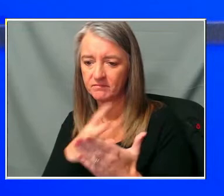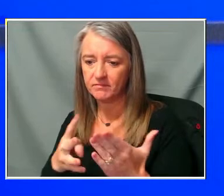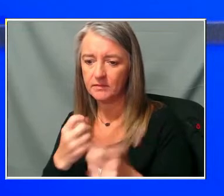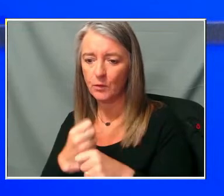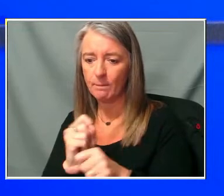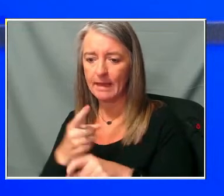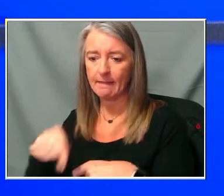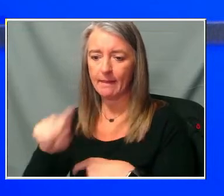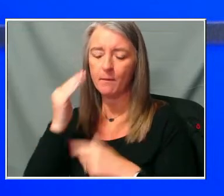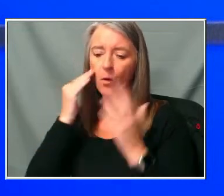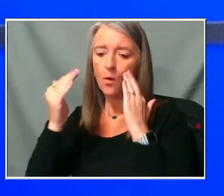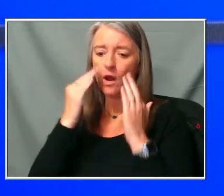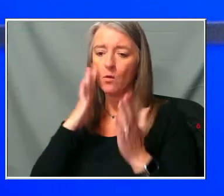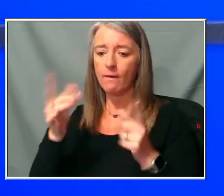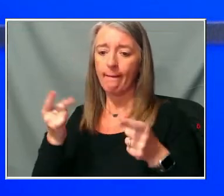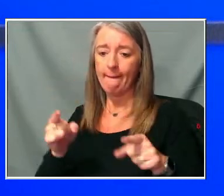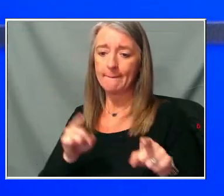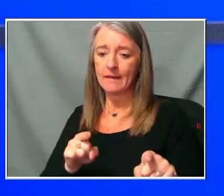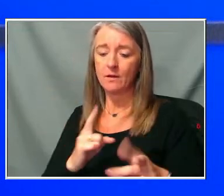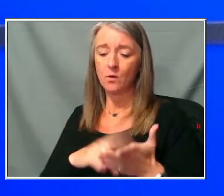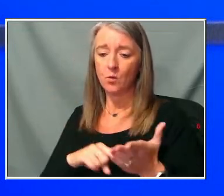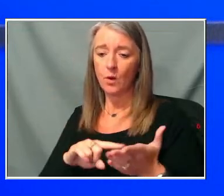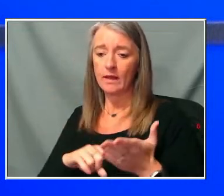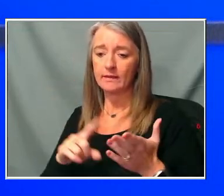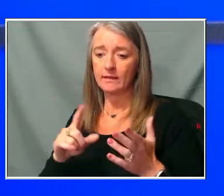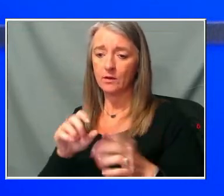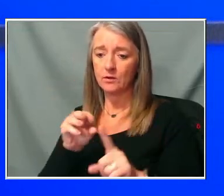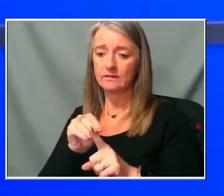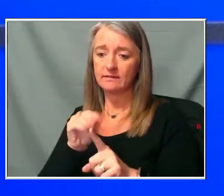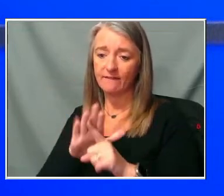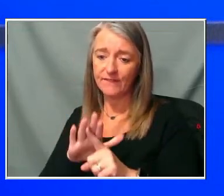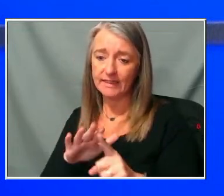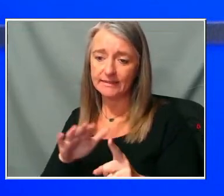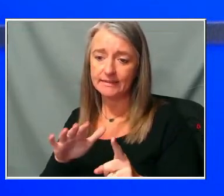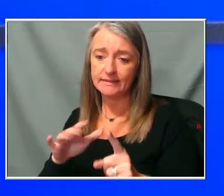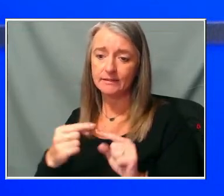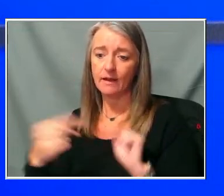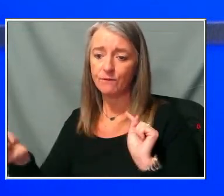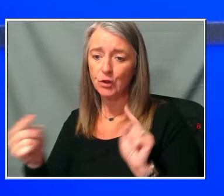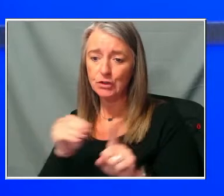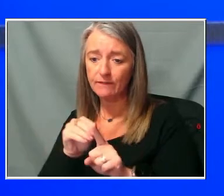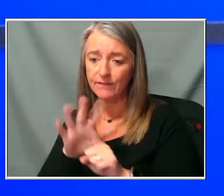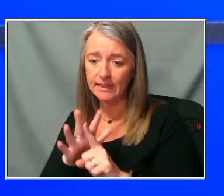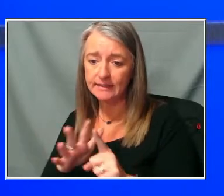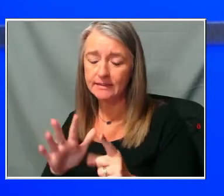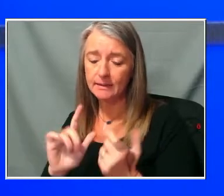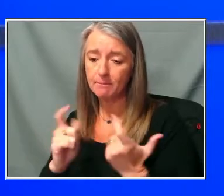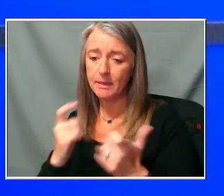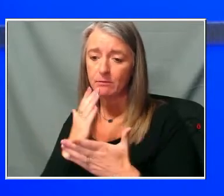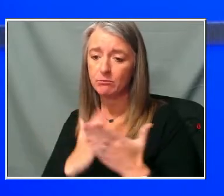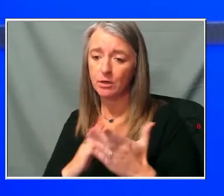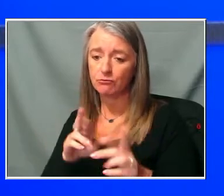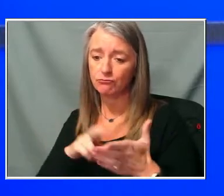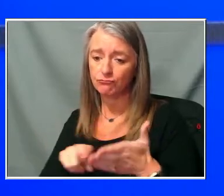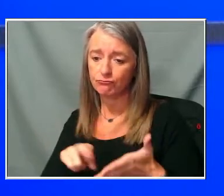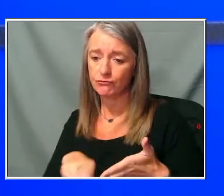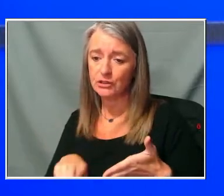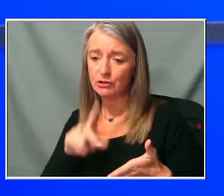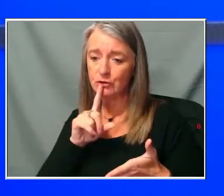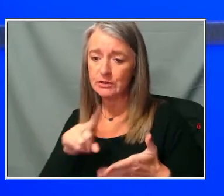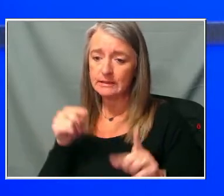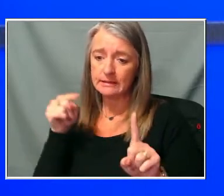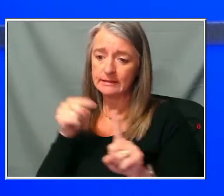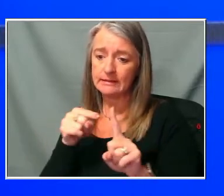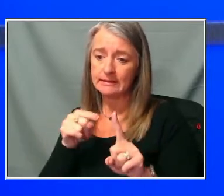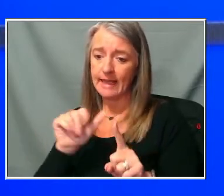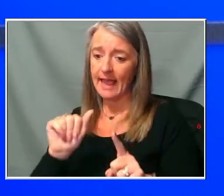of what's going to happen, what the major side effects are, what the adverse effects are. And that's a big part of what research is the adverse